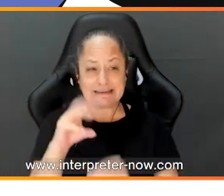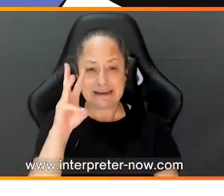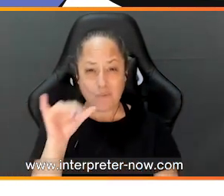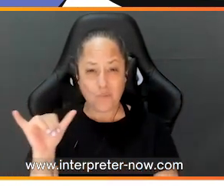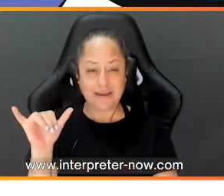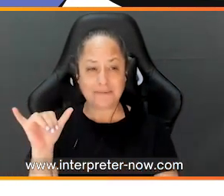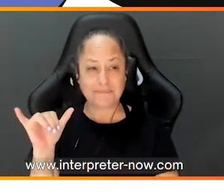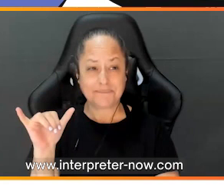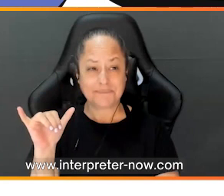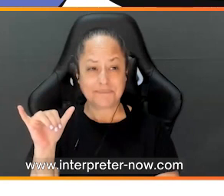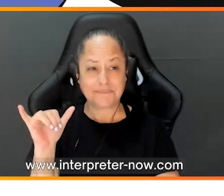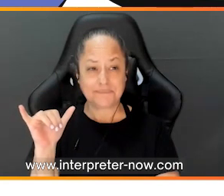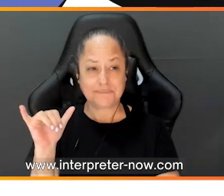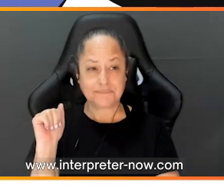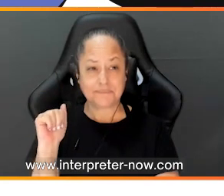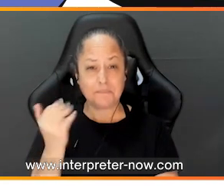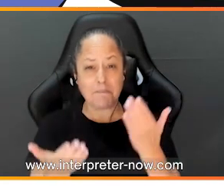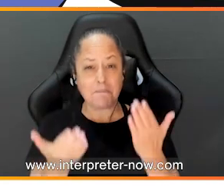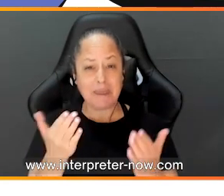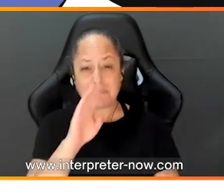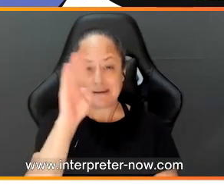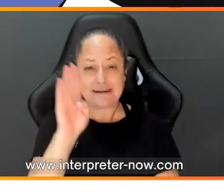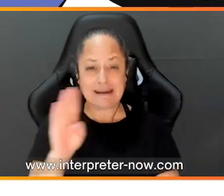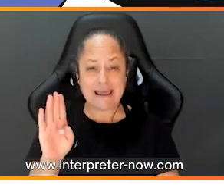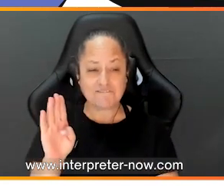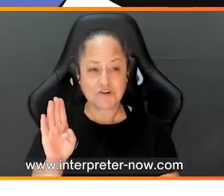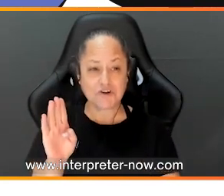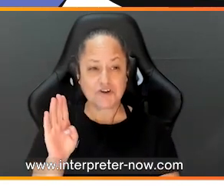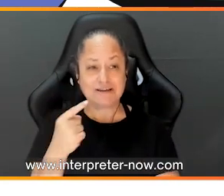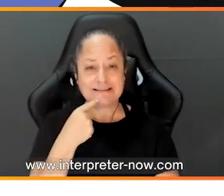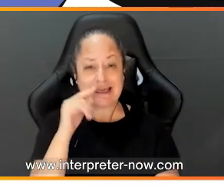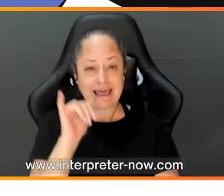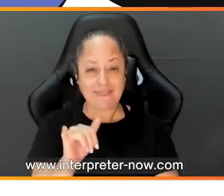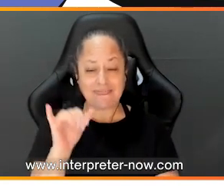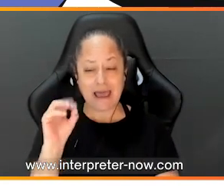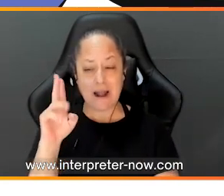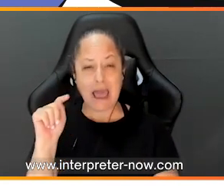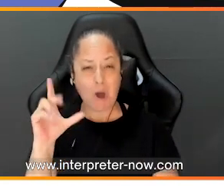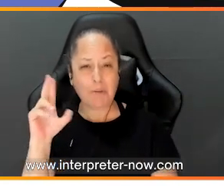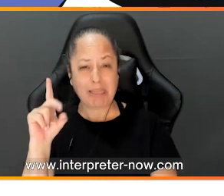that deems Frenchness, which Frenchness in a way, perhaps